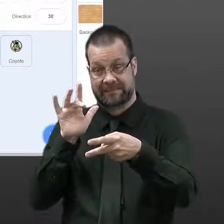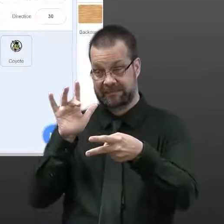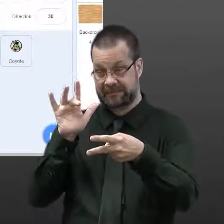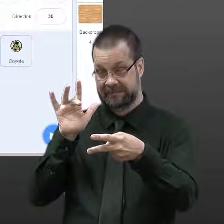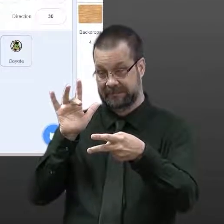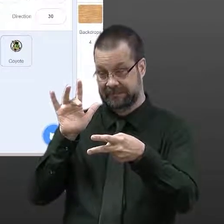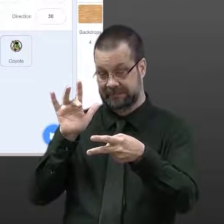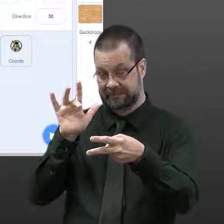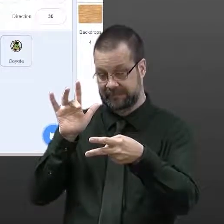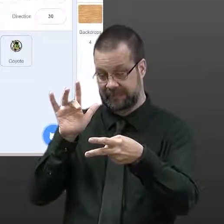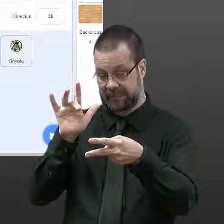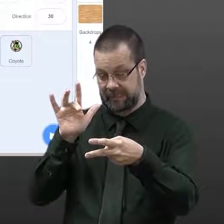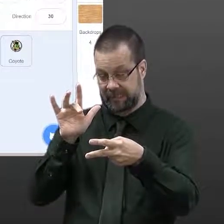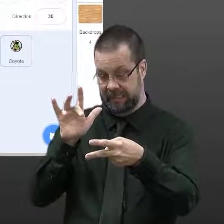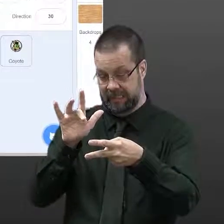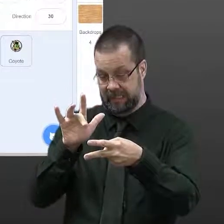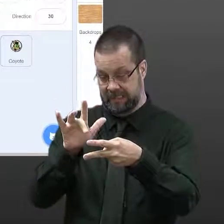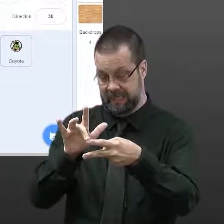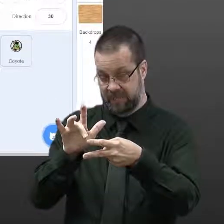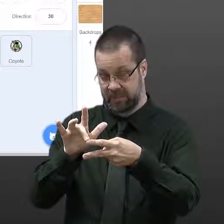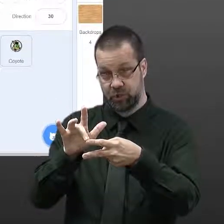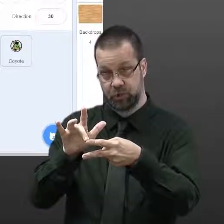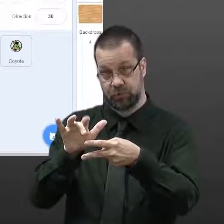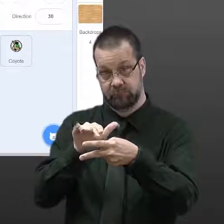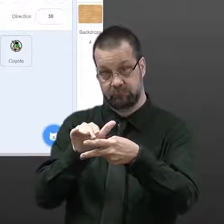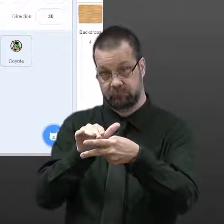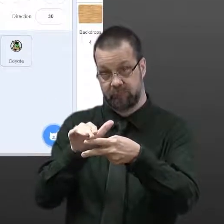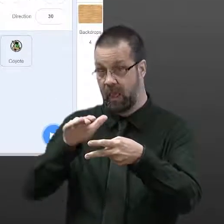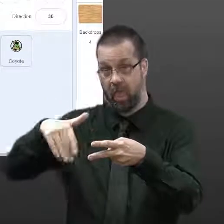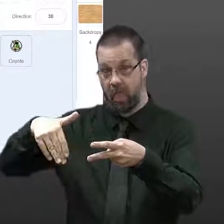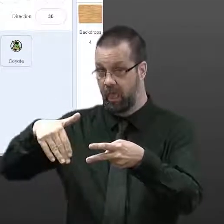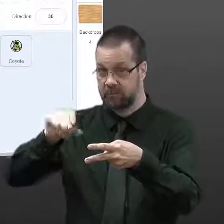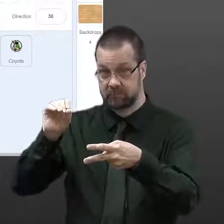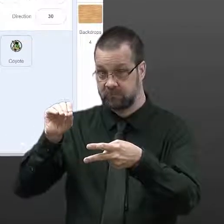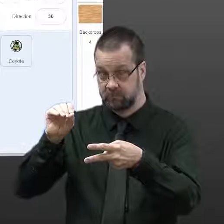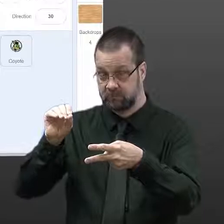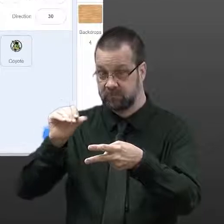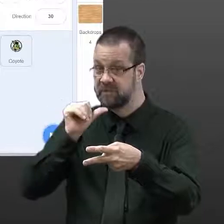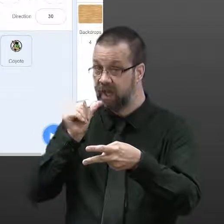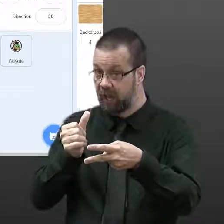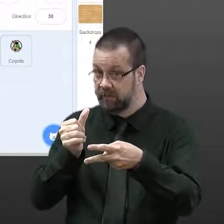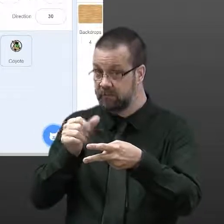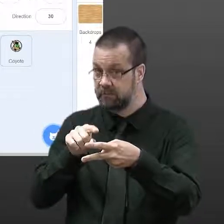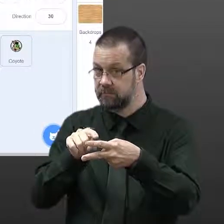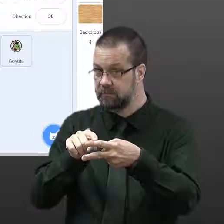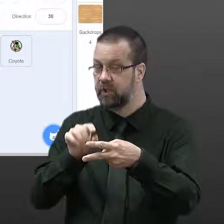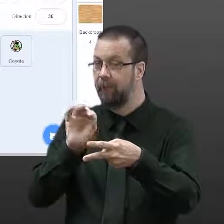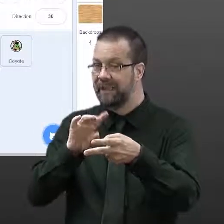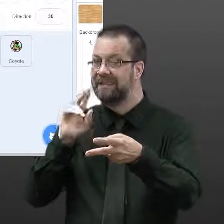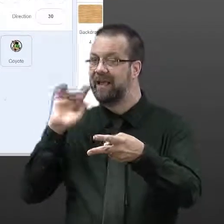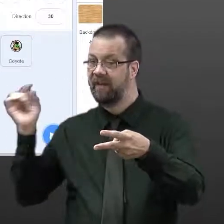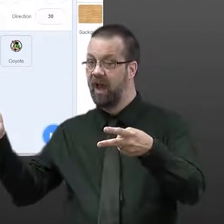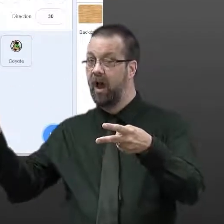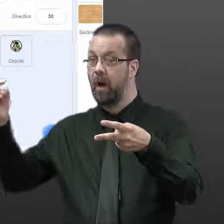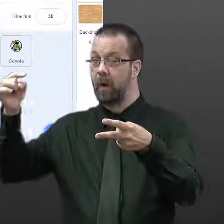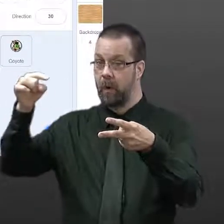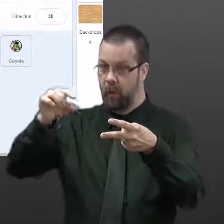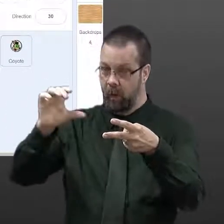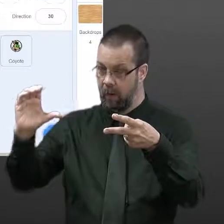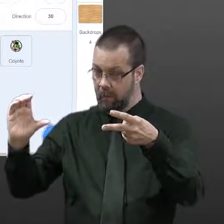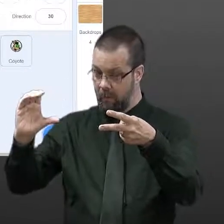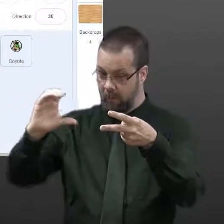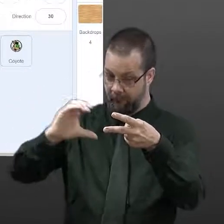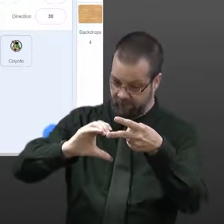see if it's not touching that lighter red. And that'll make sure that if we shoot the ball into